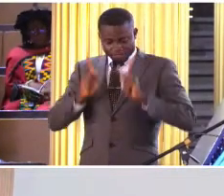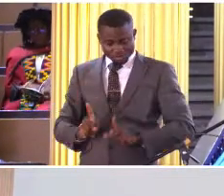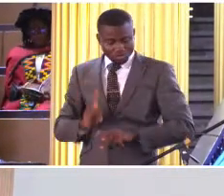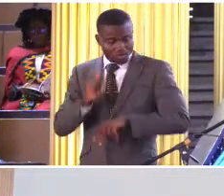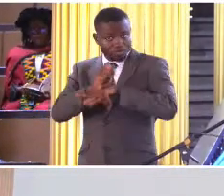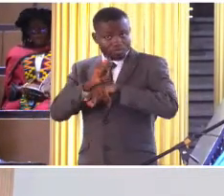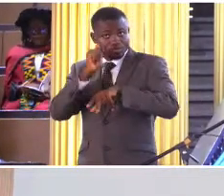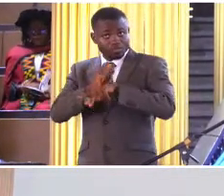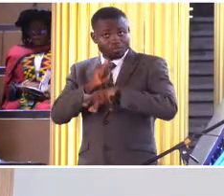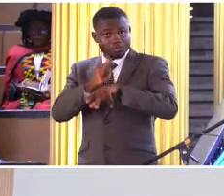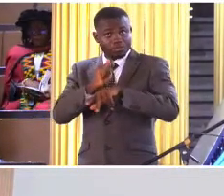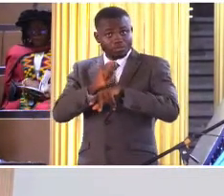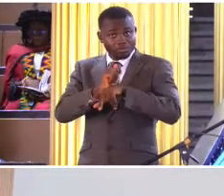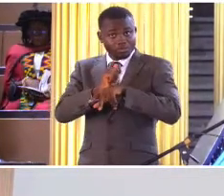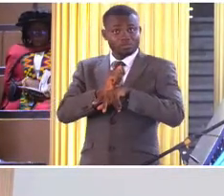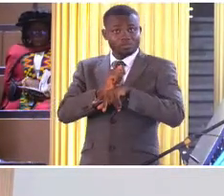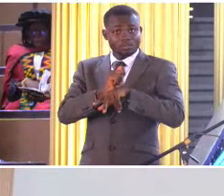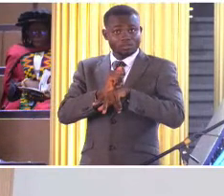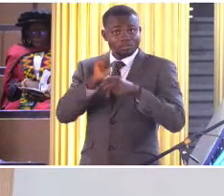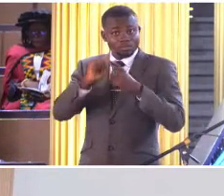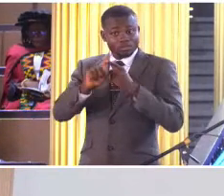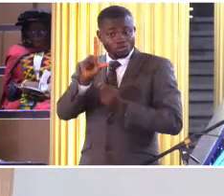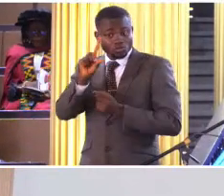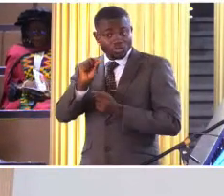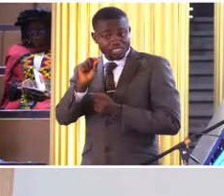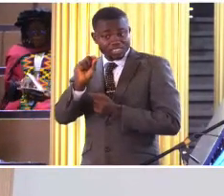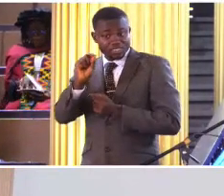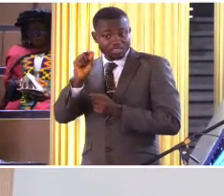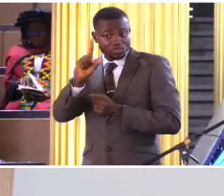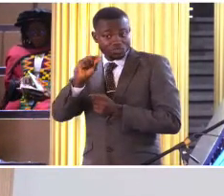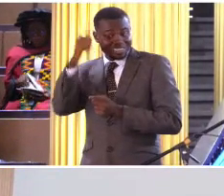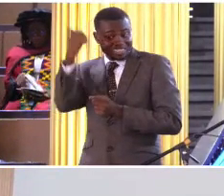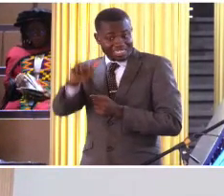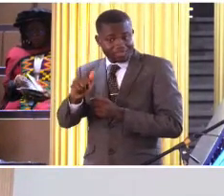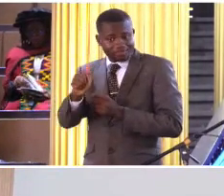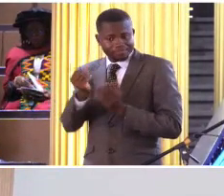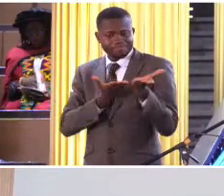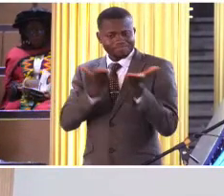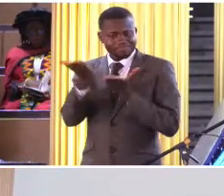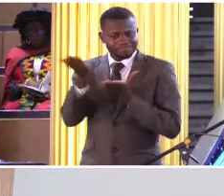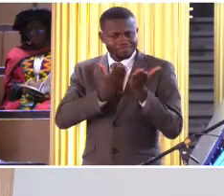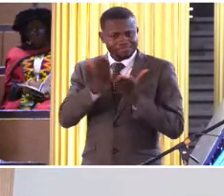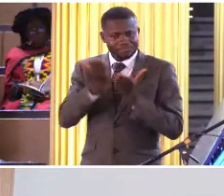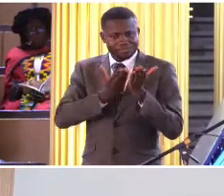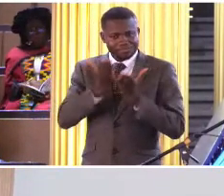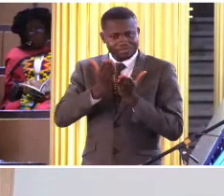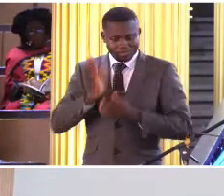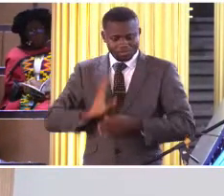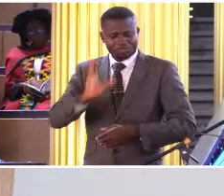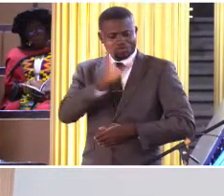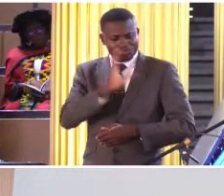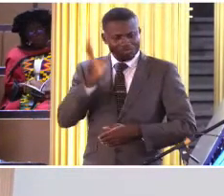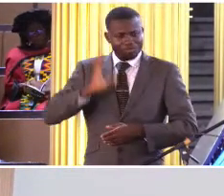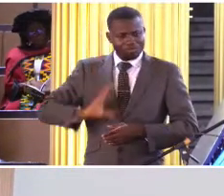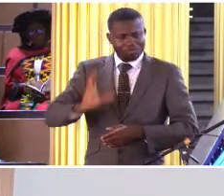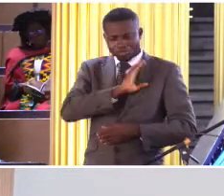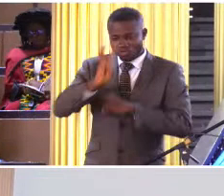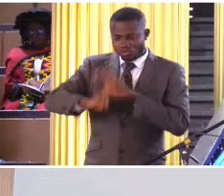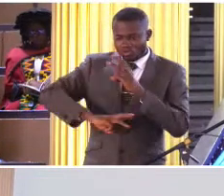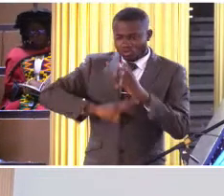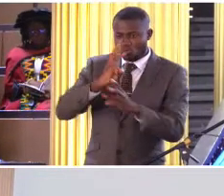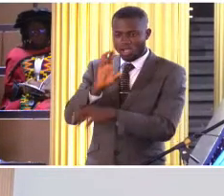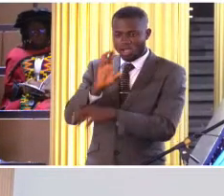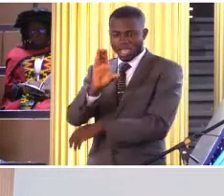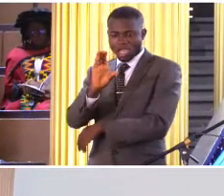and internationally. Since 2010, he has served on scientific committees for the World